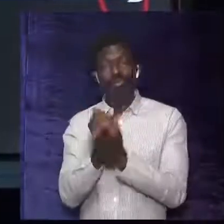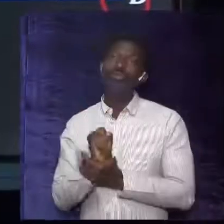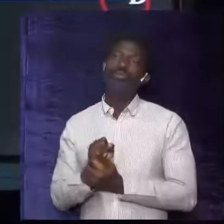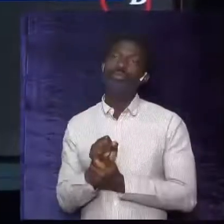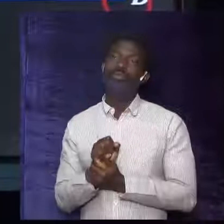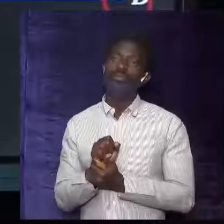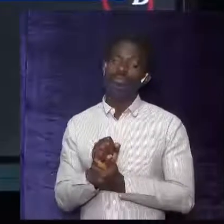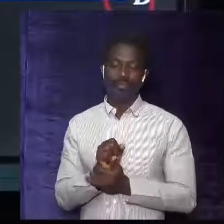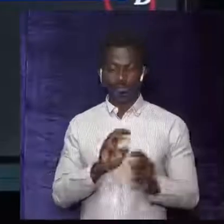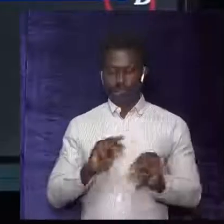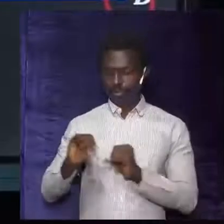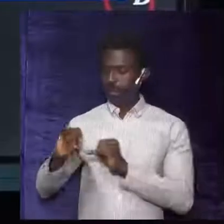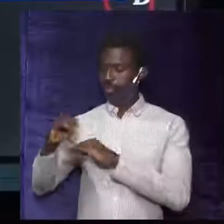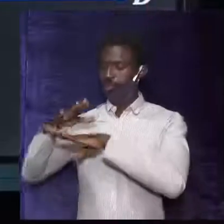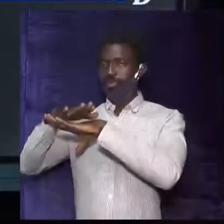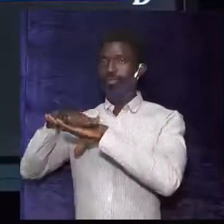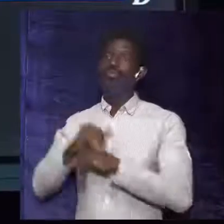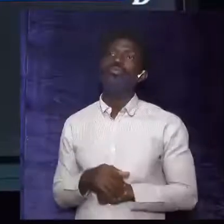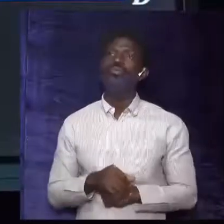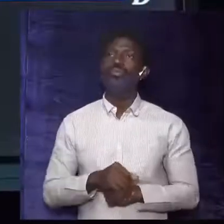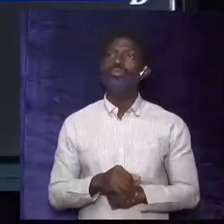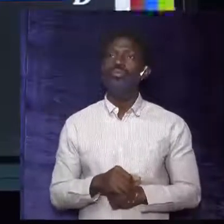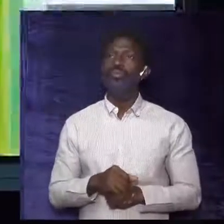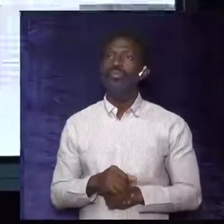books. Moving on.